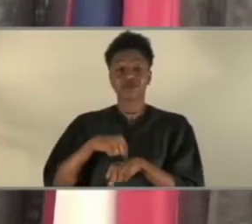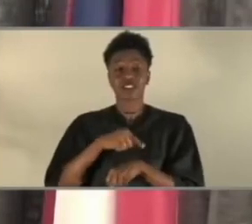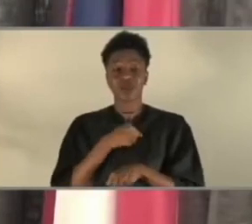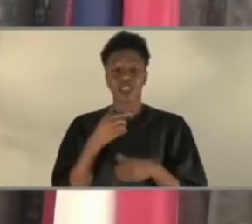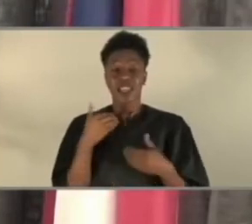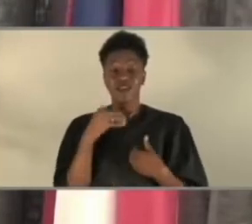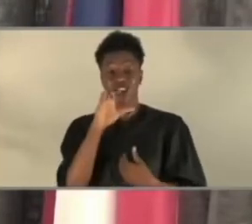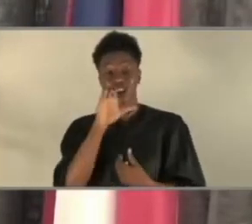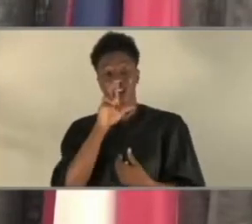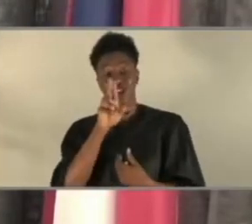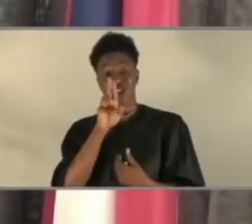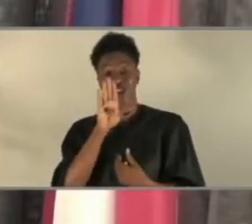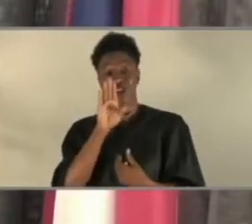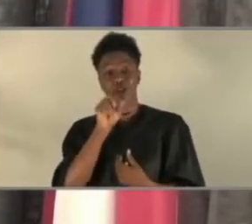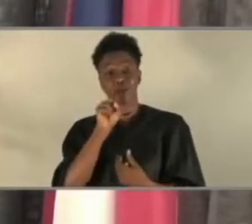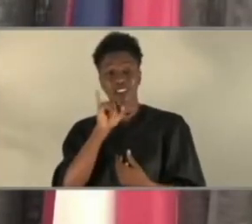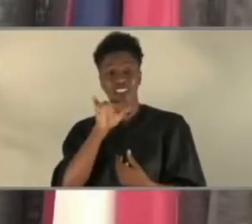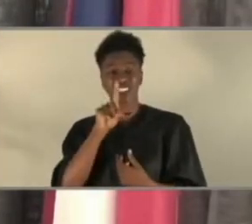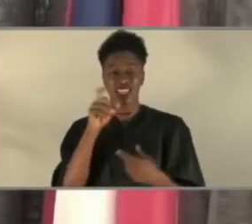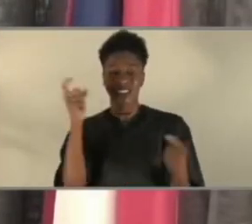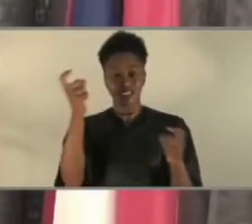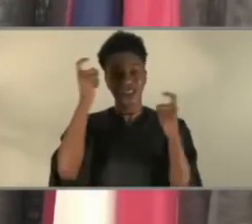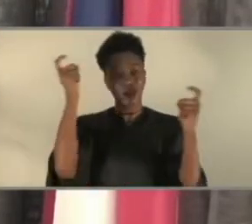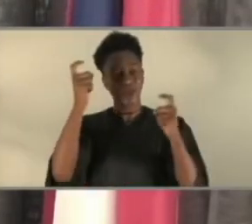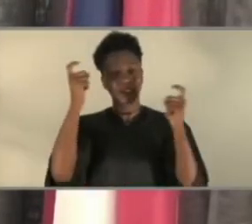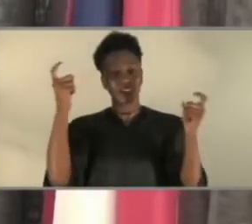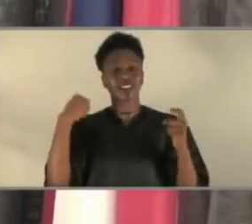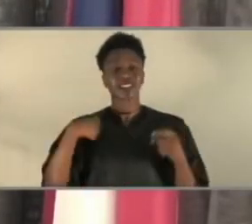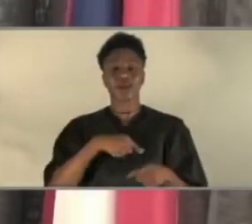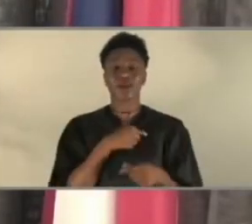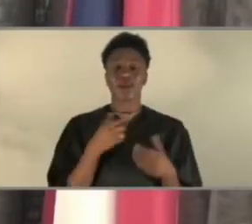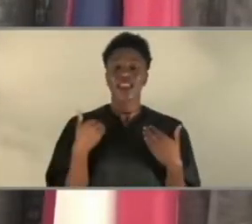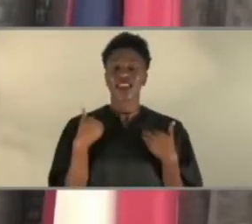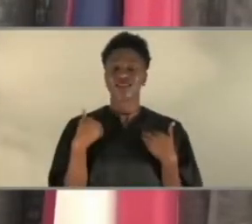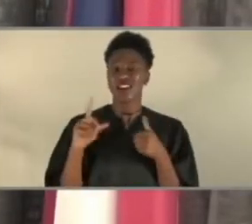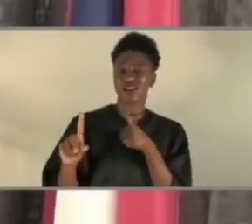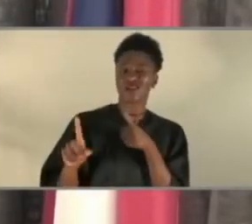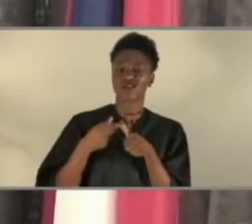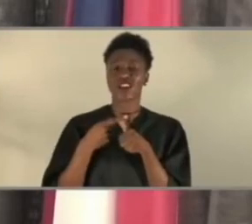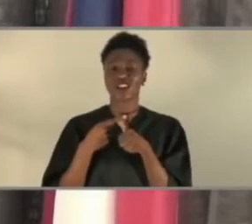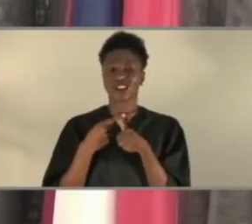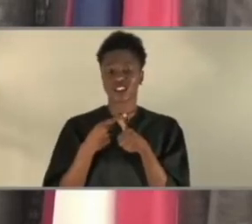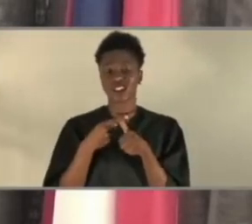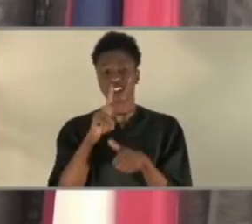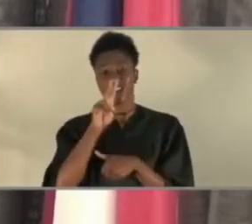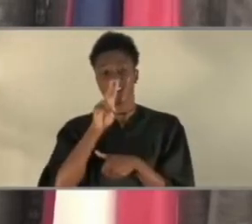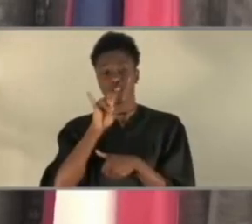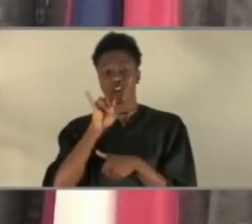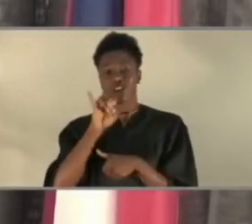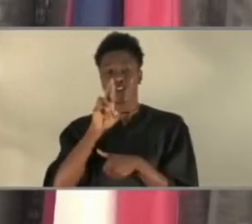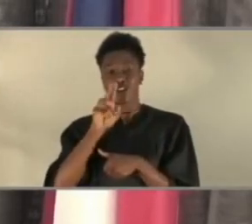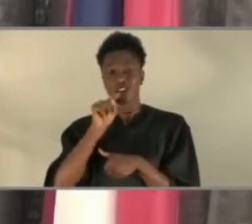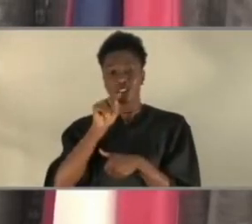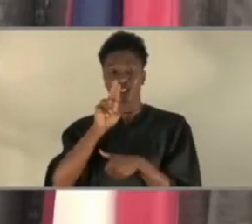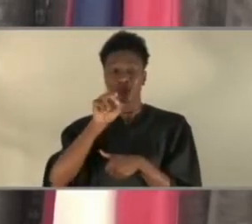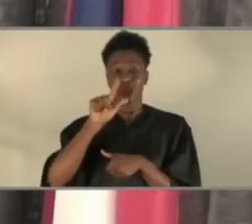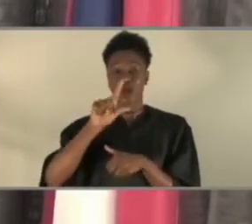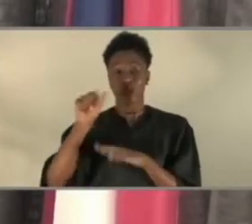curbside ceremonies and as we are holding our first ever virtual graduation